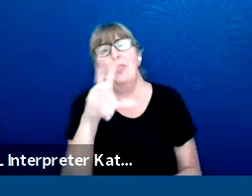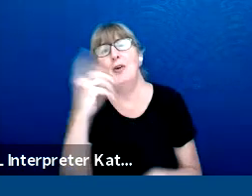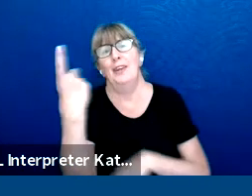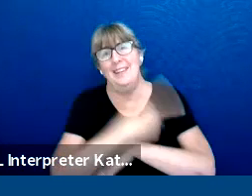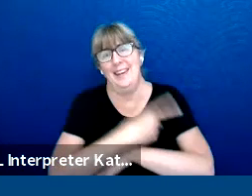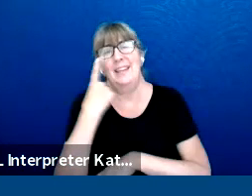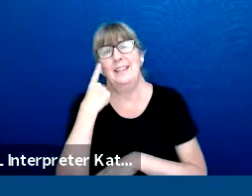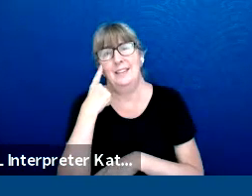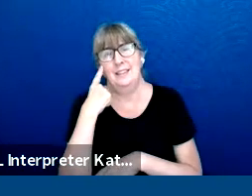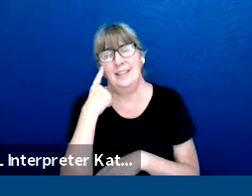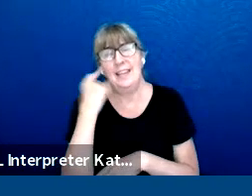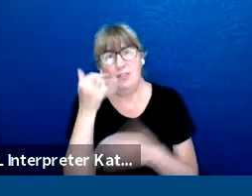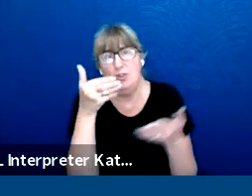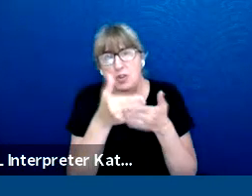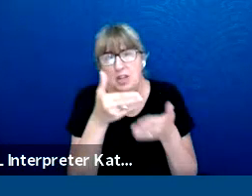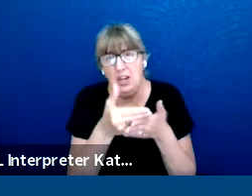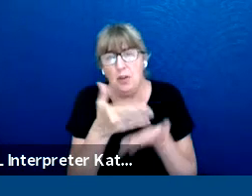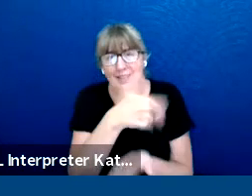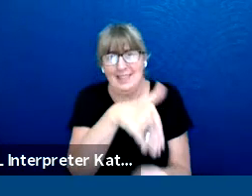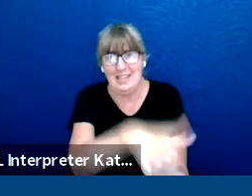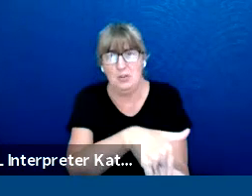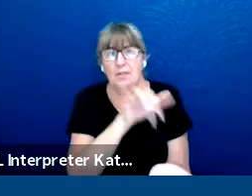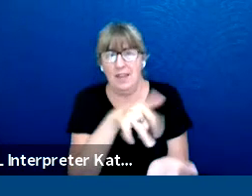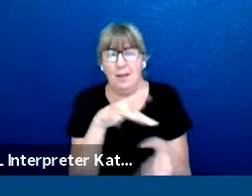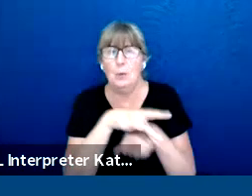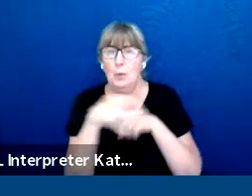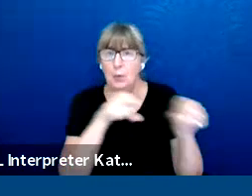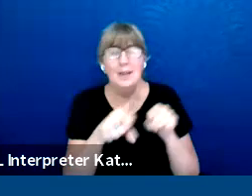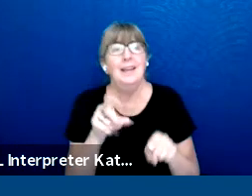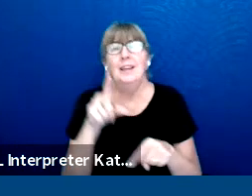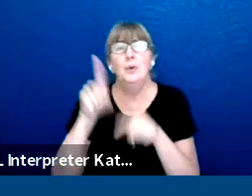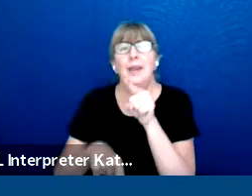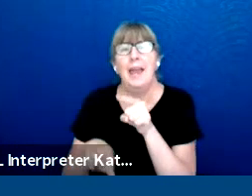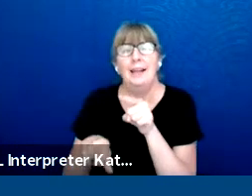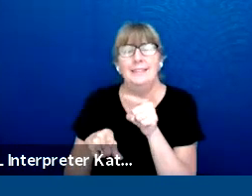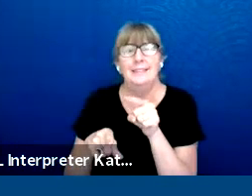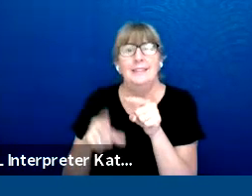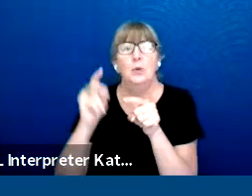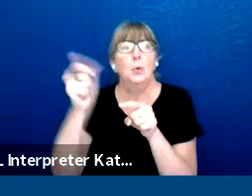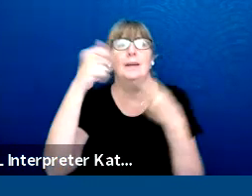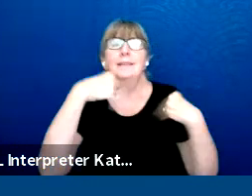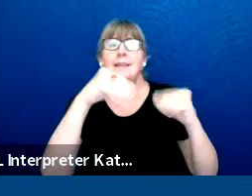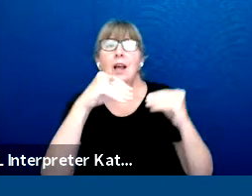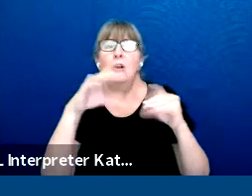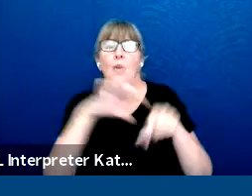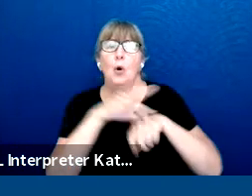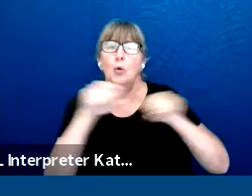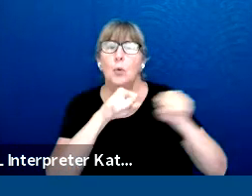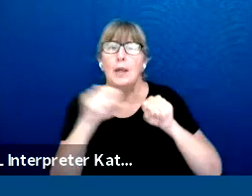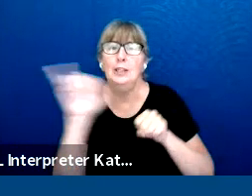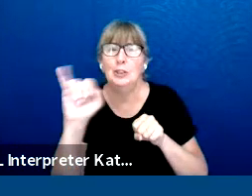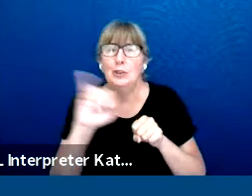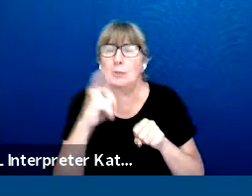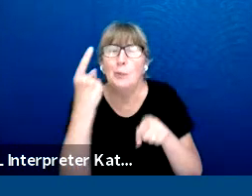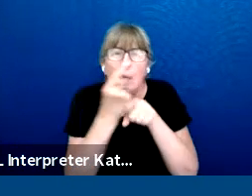period if you're near an epicenter, that they will not all of a sudden sell earthquake insurance. It's not something that FEMA